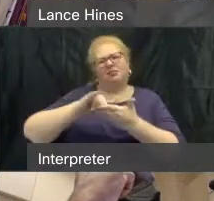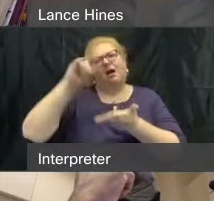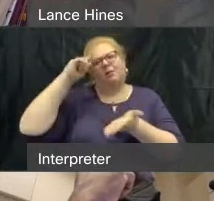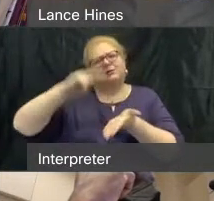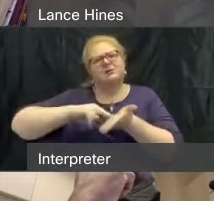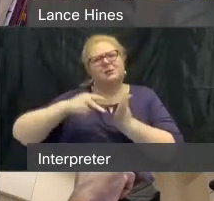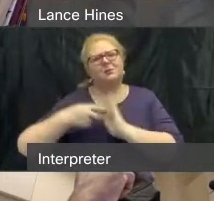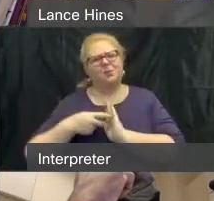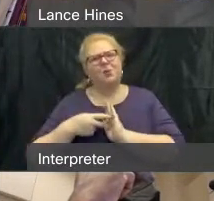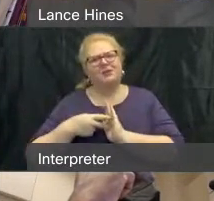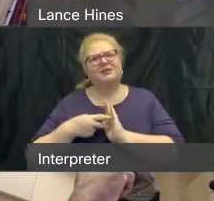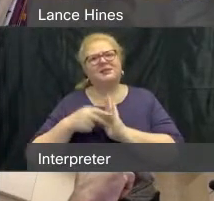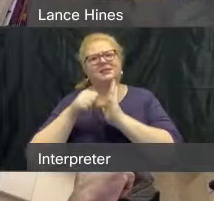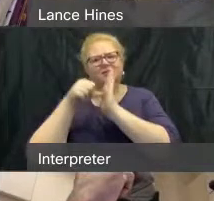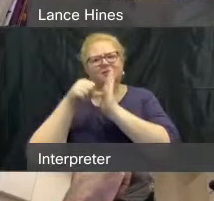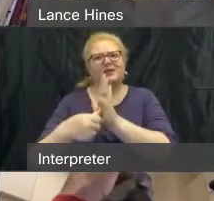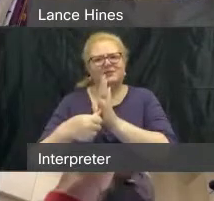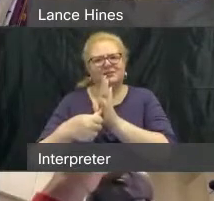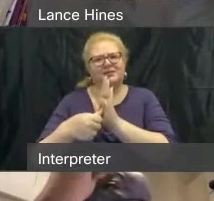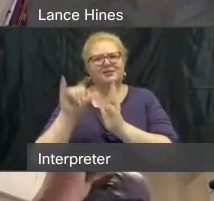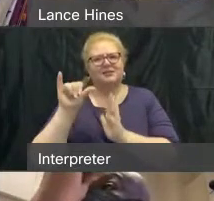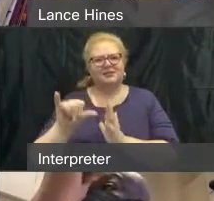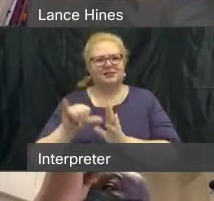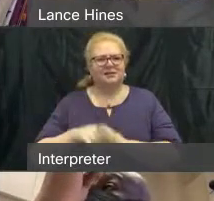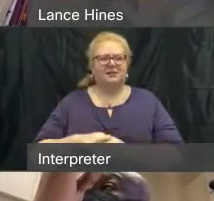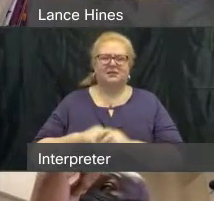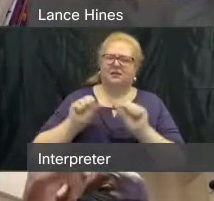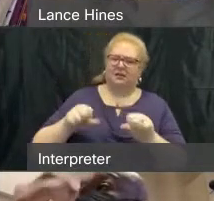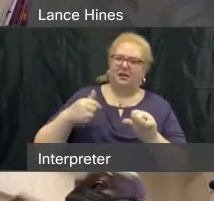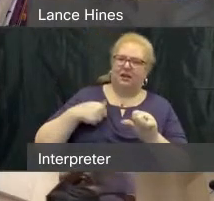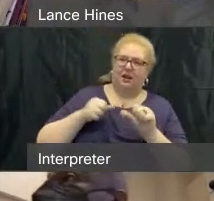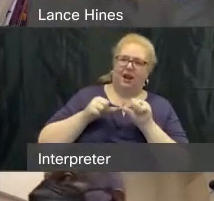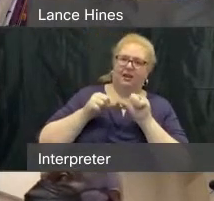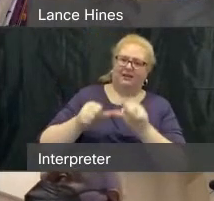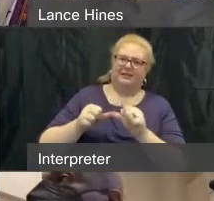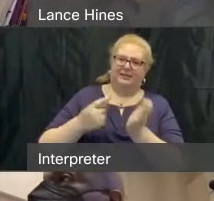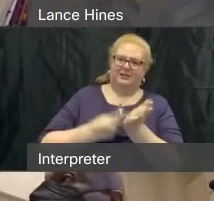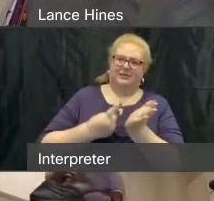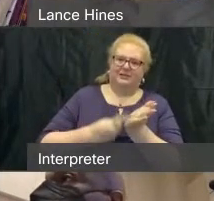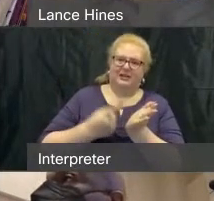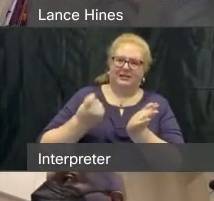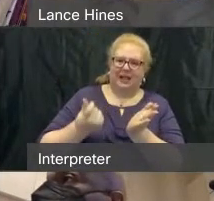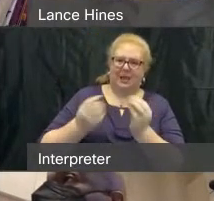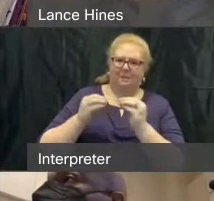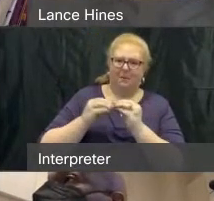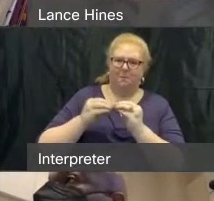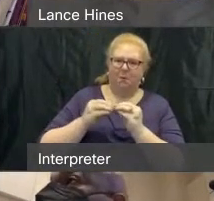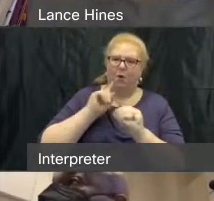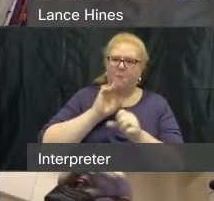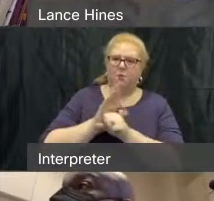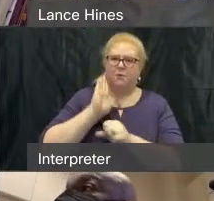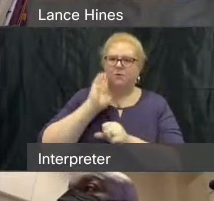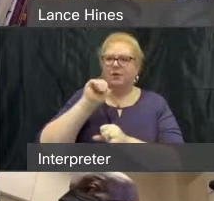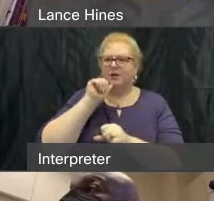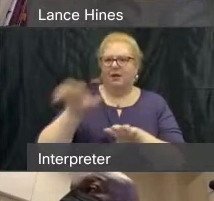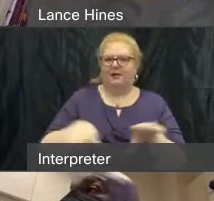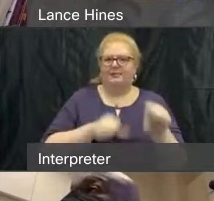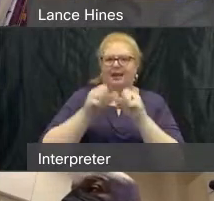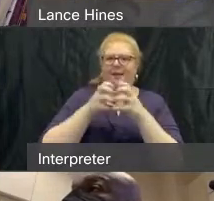to bring some emphasis to areas. Can I continue on just a little bit more? I promise I won't take up too much time.